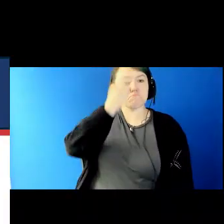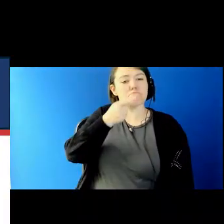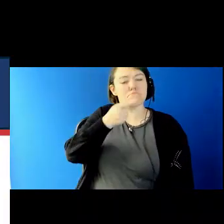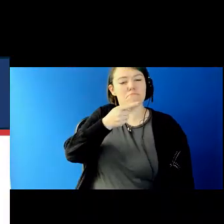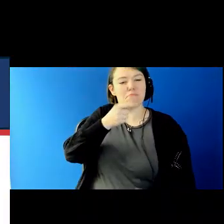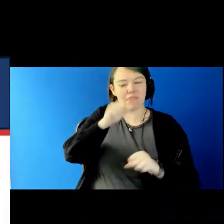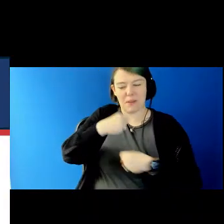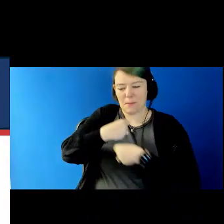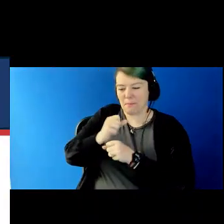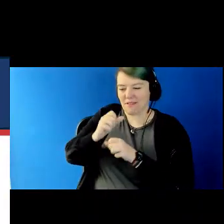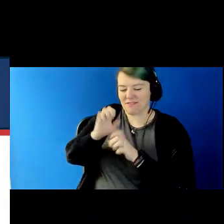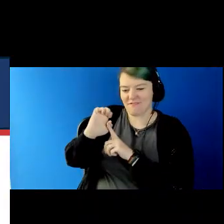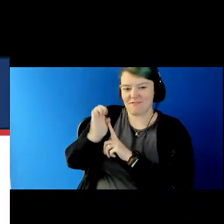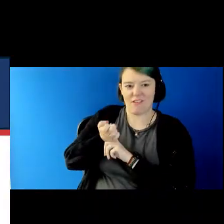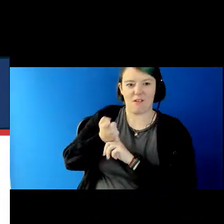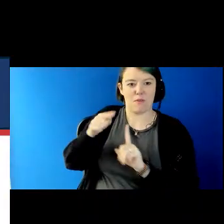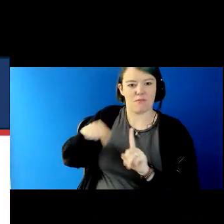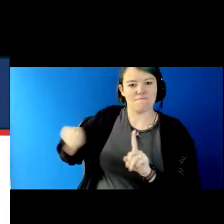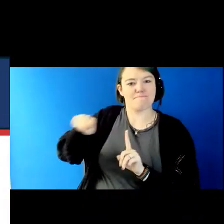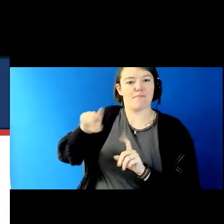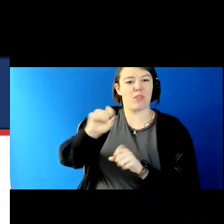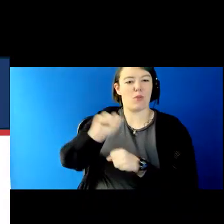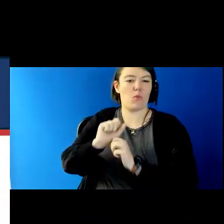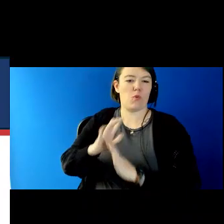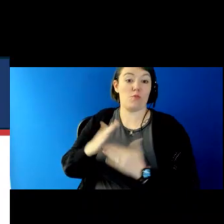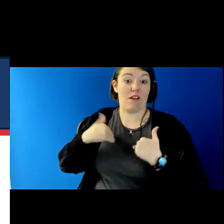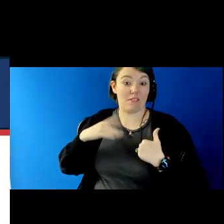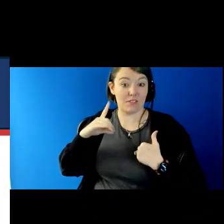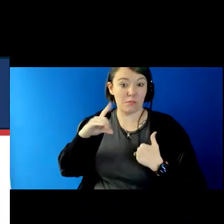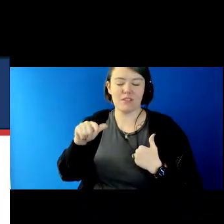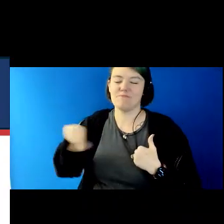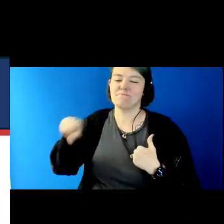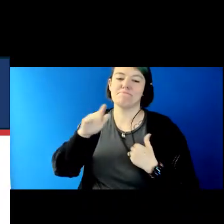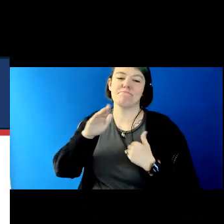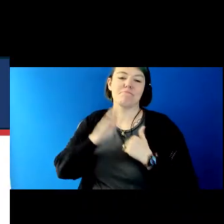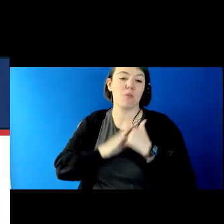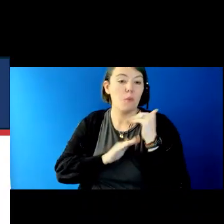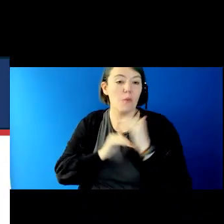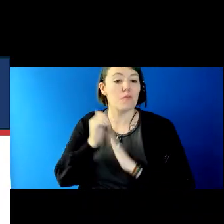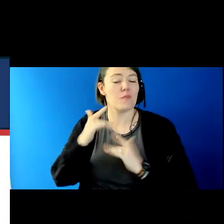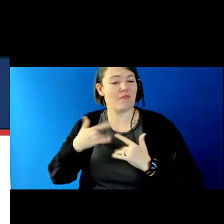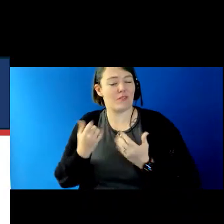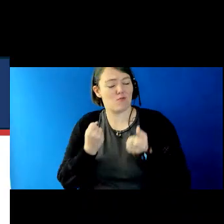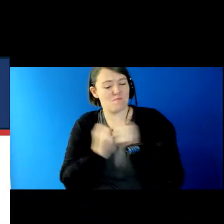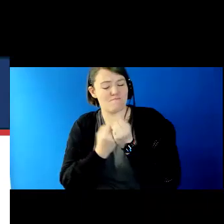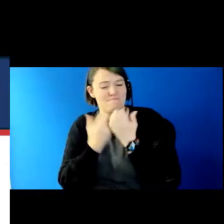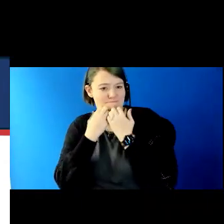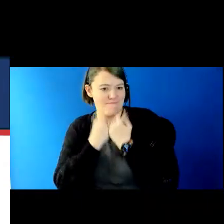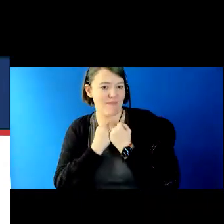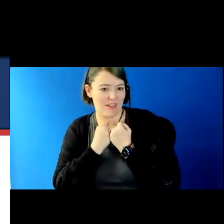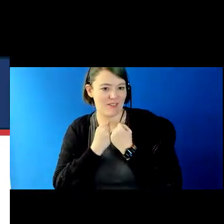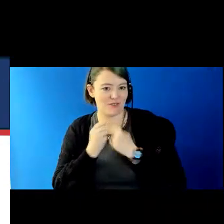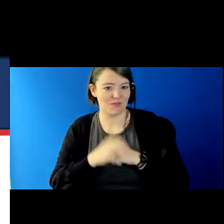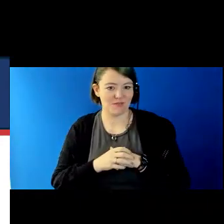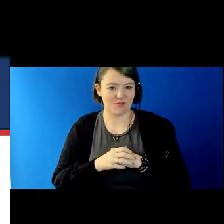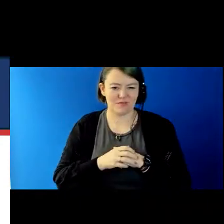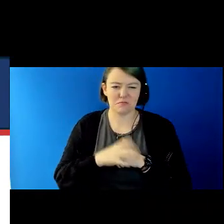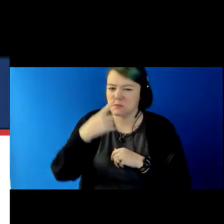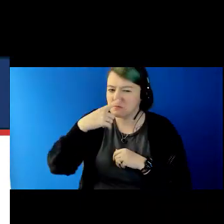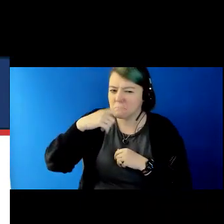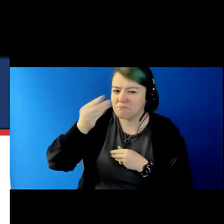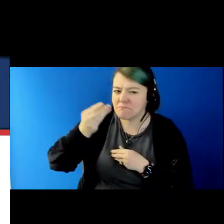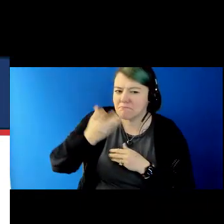and valued. Amanda, can you share a few examples of how leaders can express these ideas? Allison, of course. So once